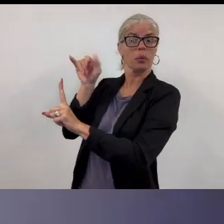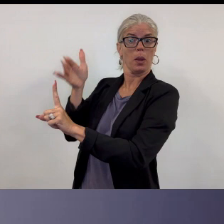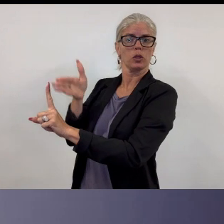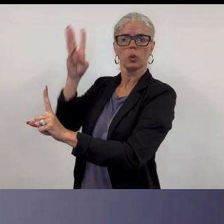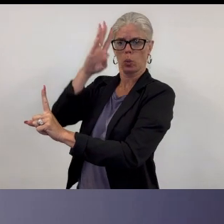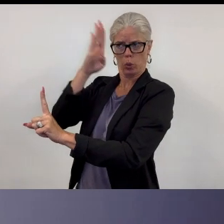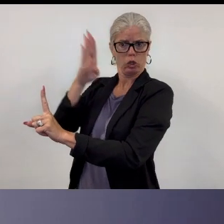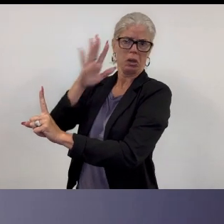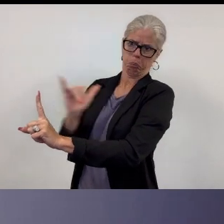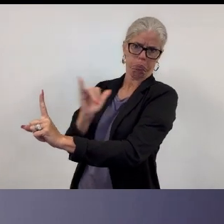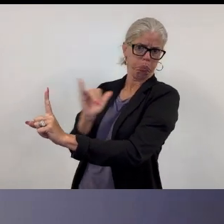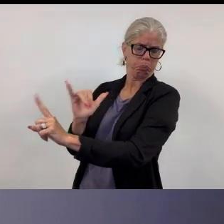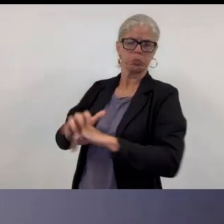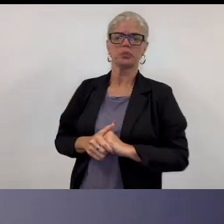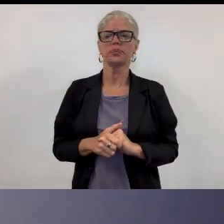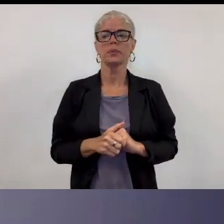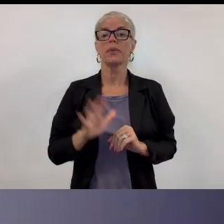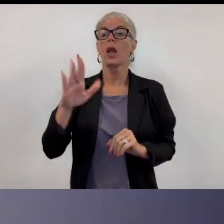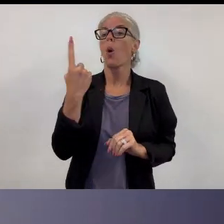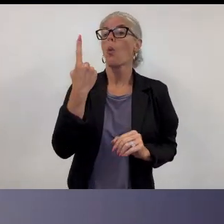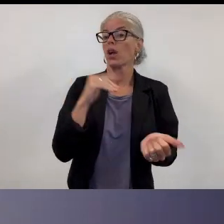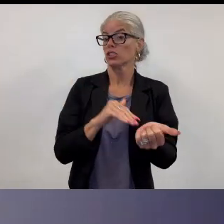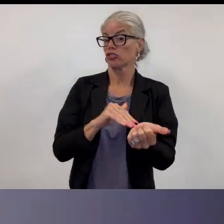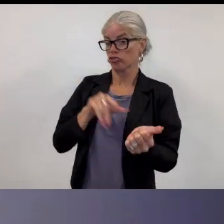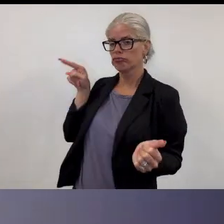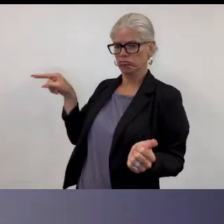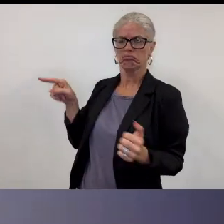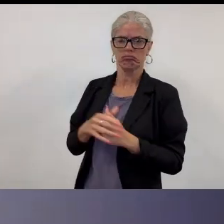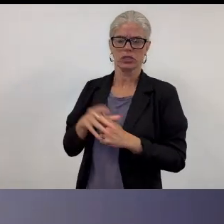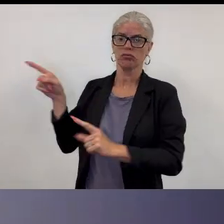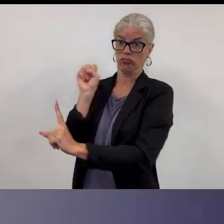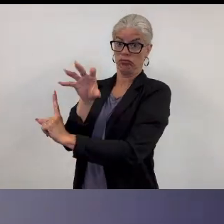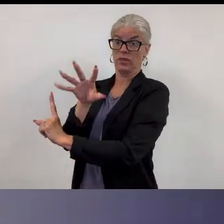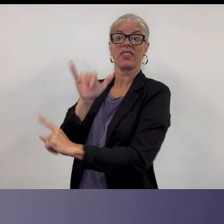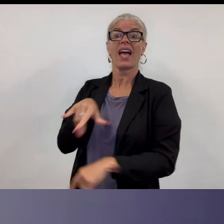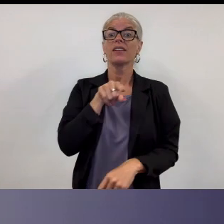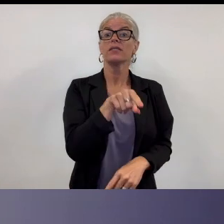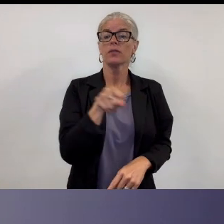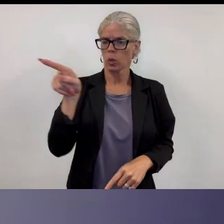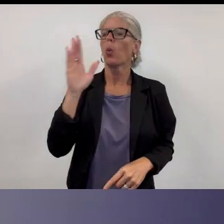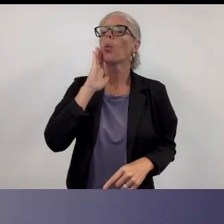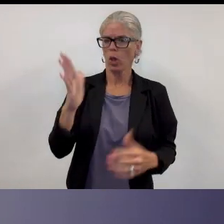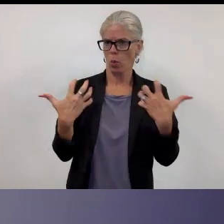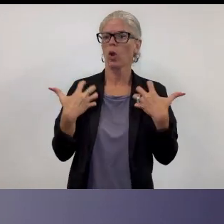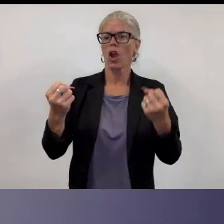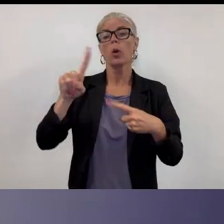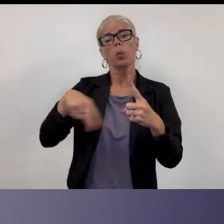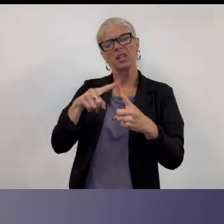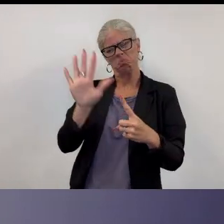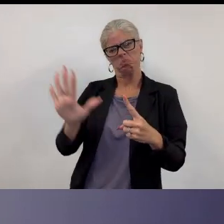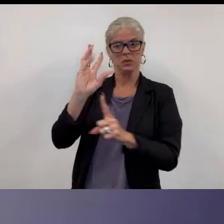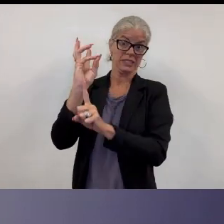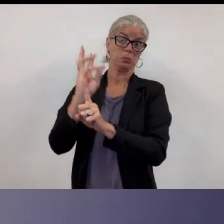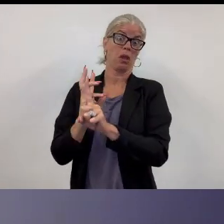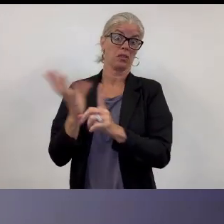well. And so one physician had told her that it will recover and it'll take about 6 months. And